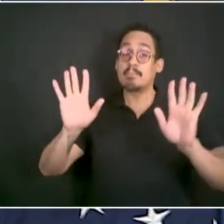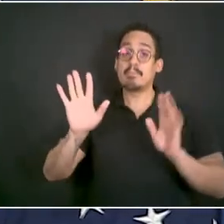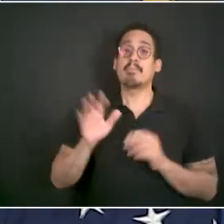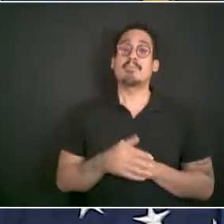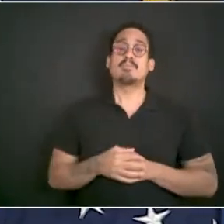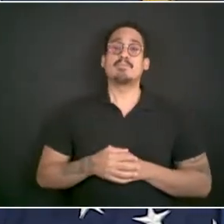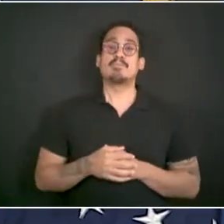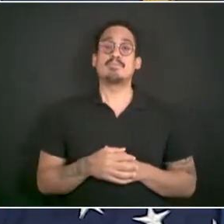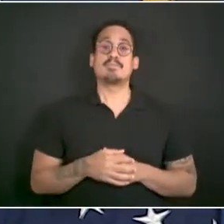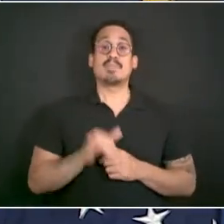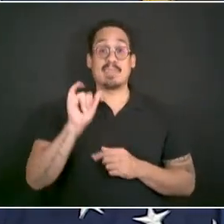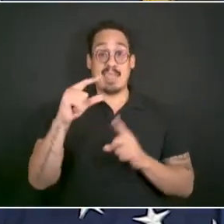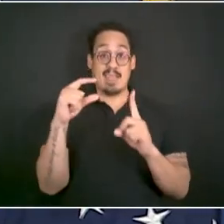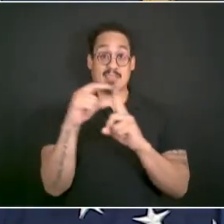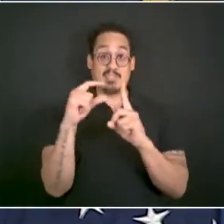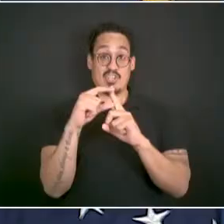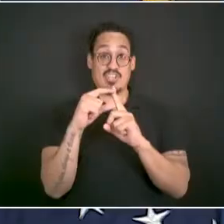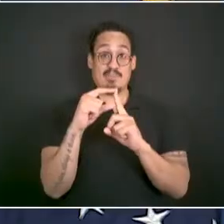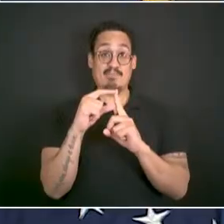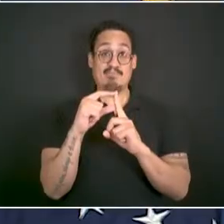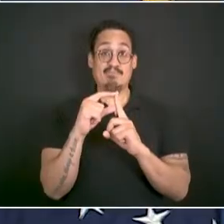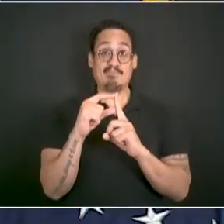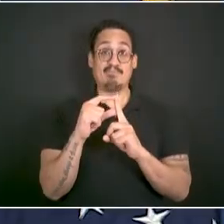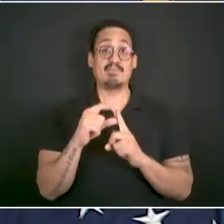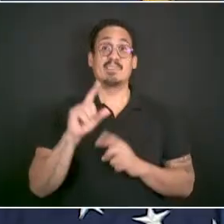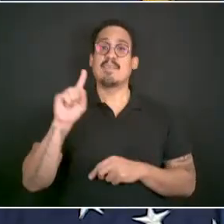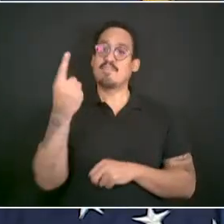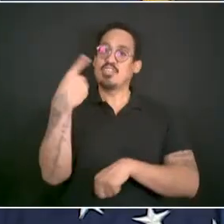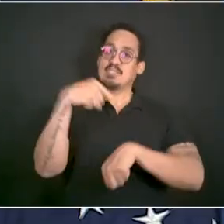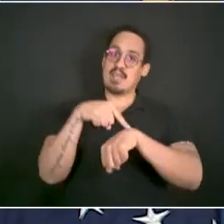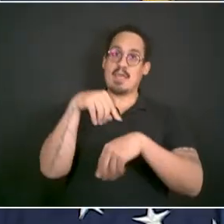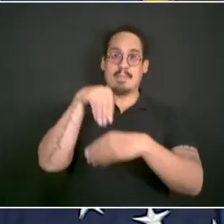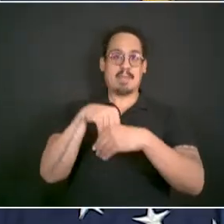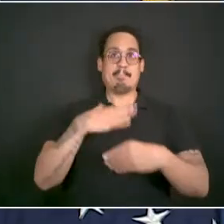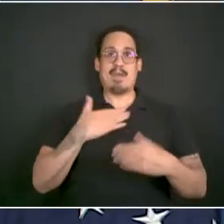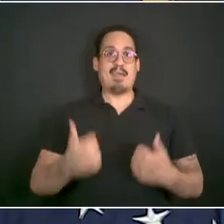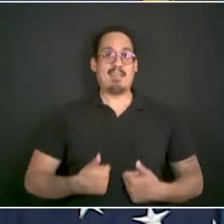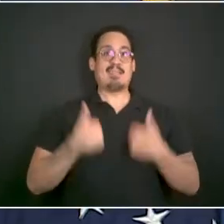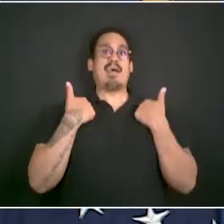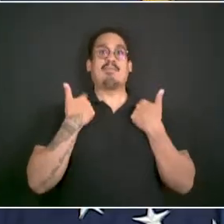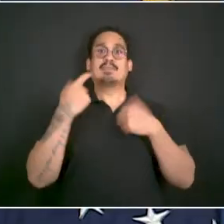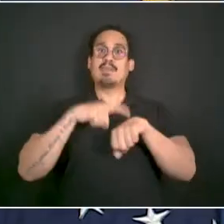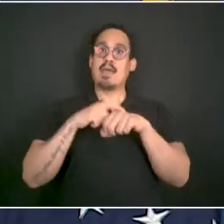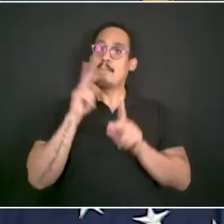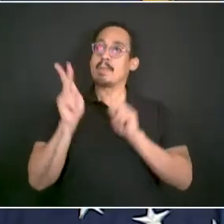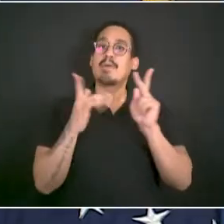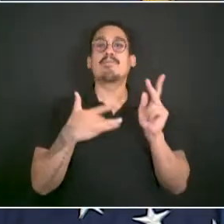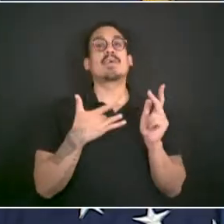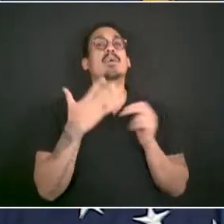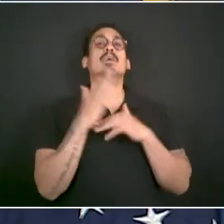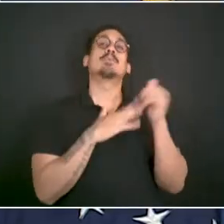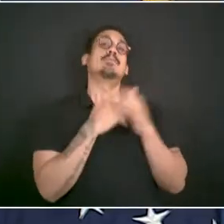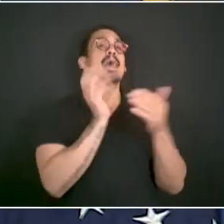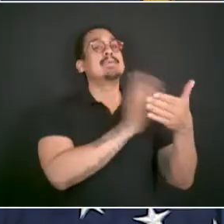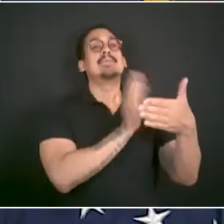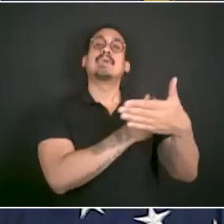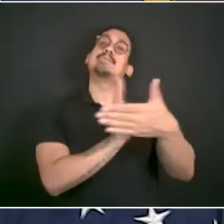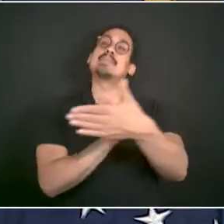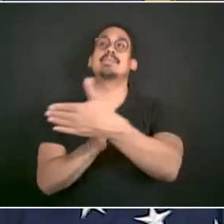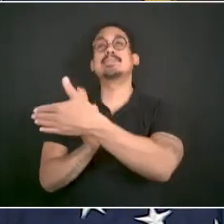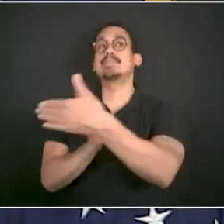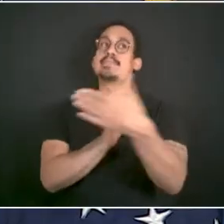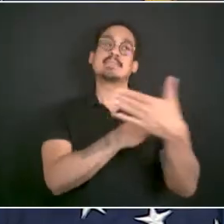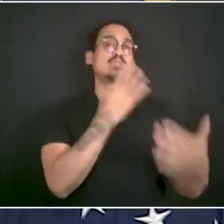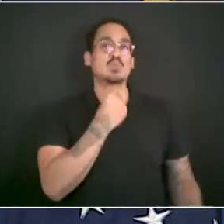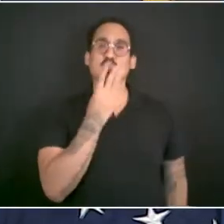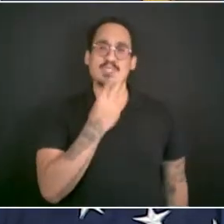of comfort in being anti-Semitic, either on social media, the celebration you saw that some saw